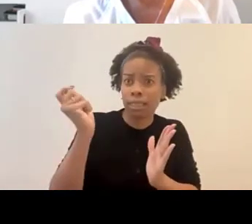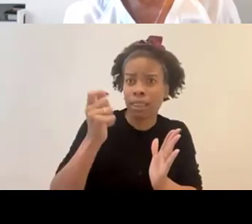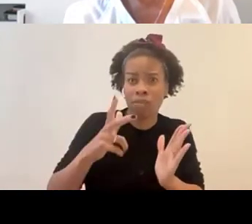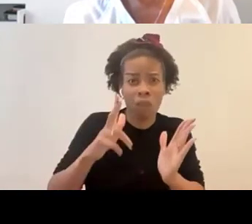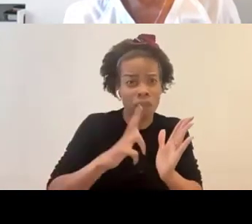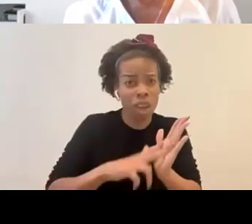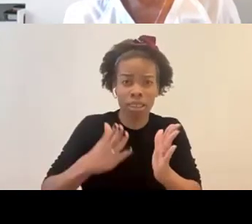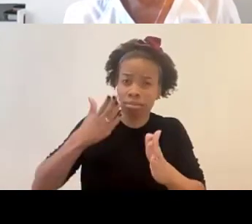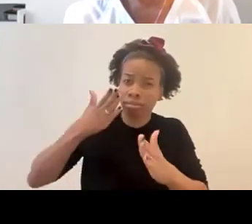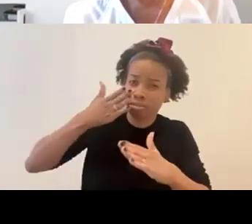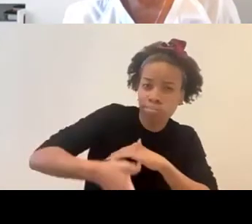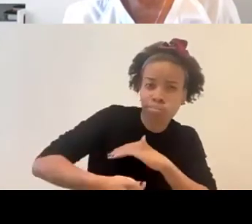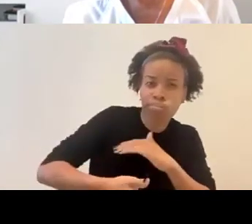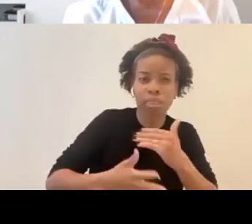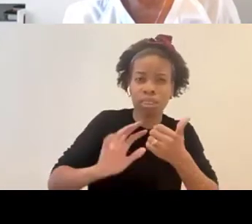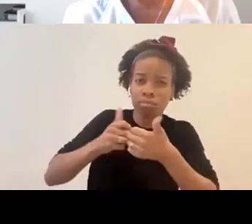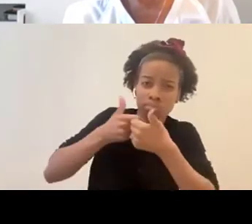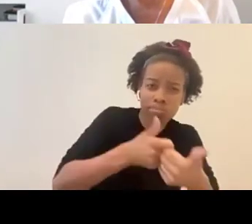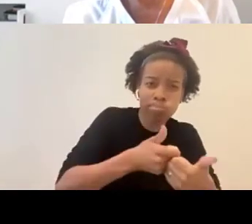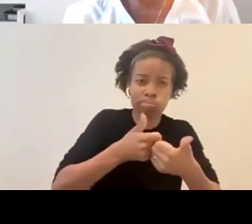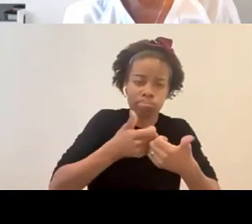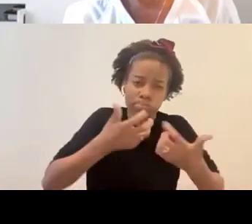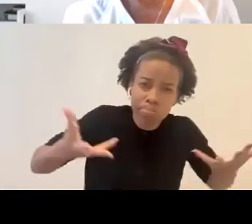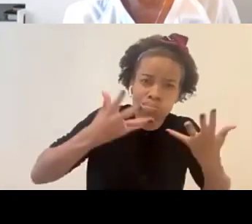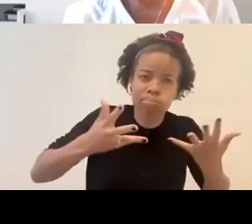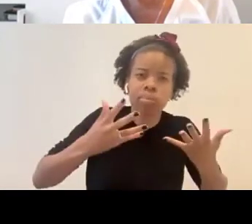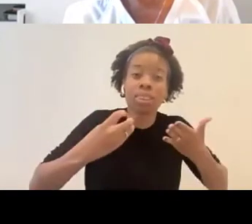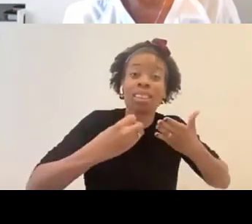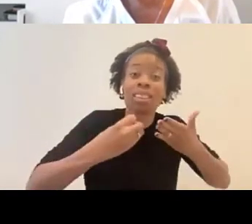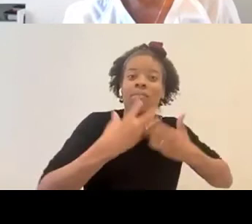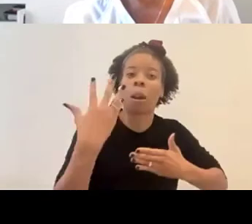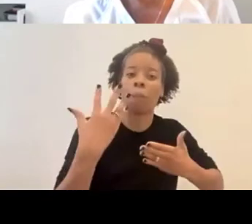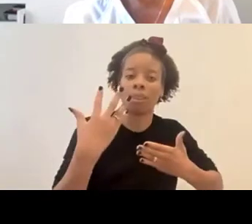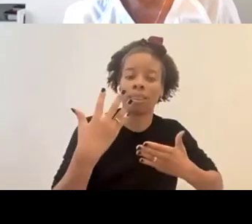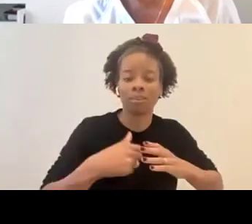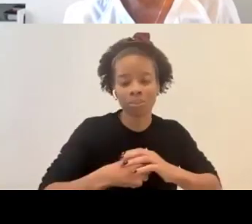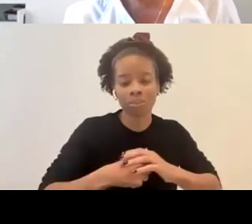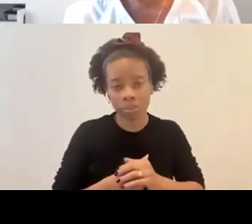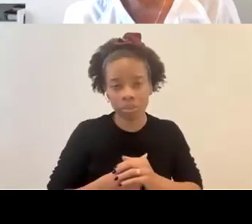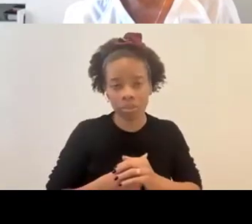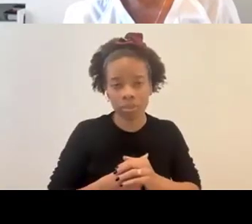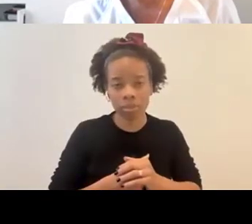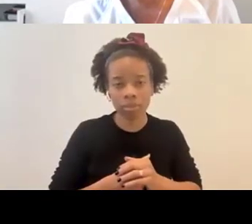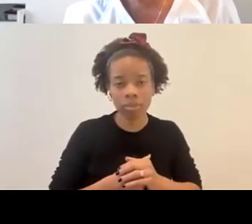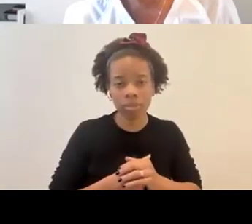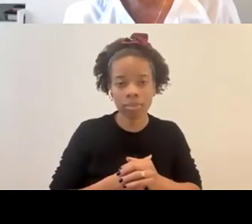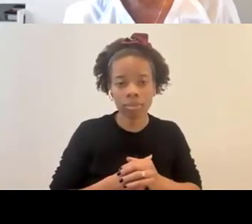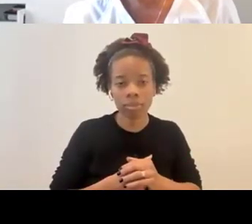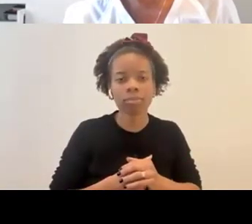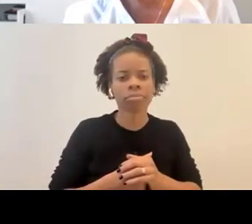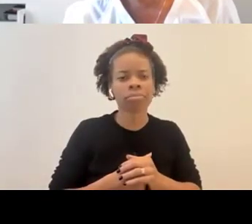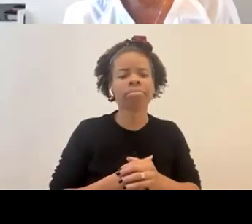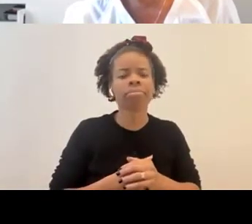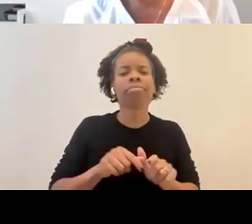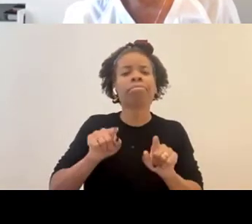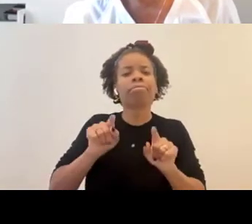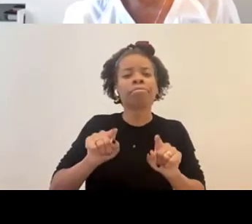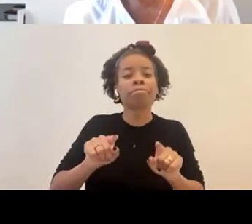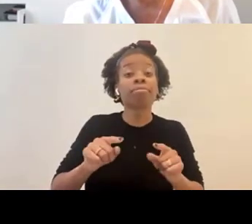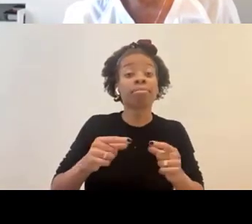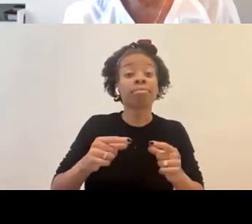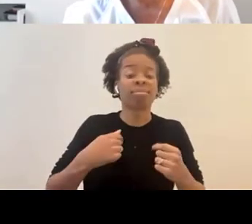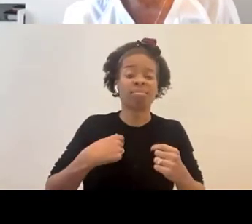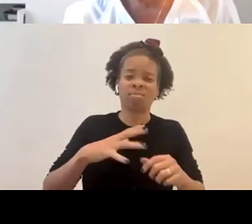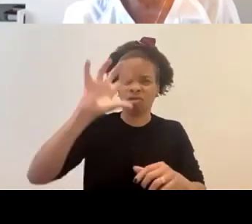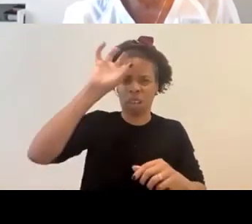space, and just going back perhaps to a reason for being as a, as a sector and to the day that we mark today, the